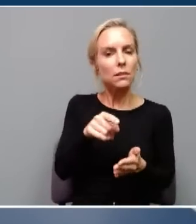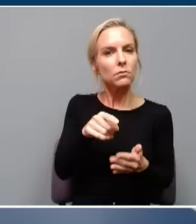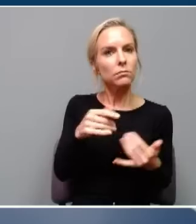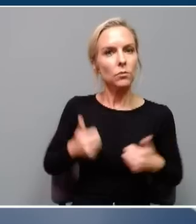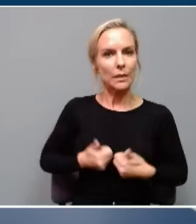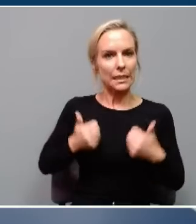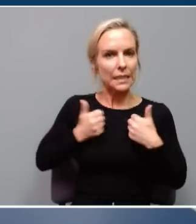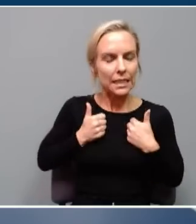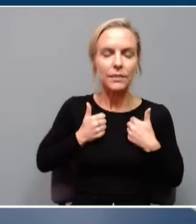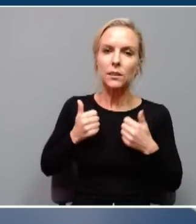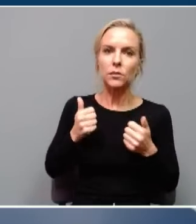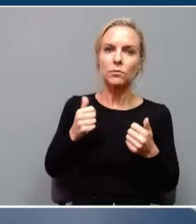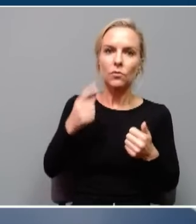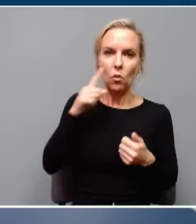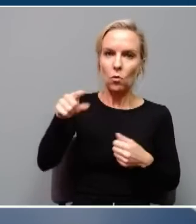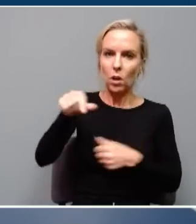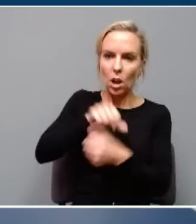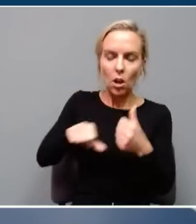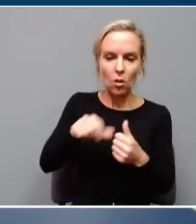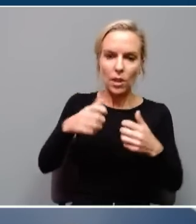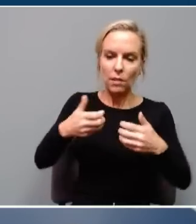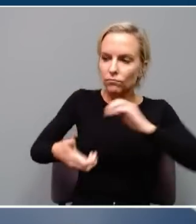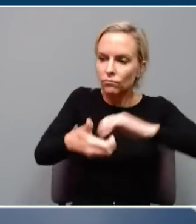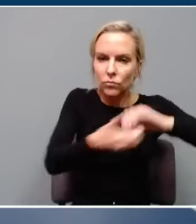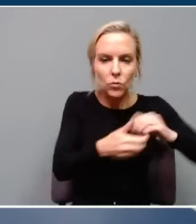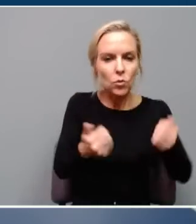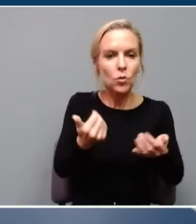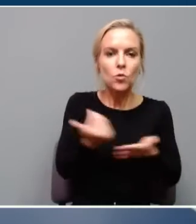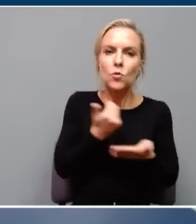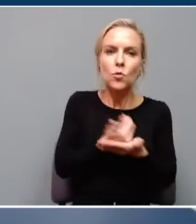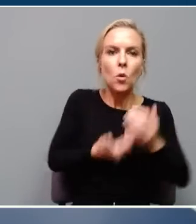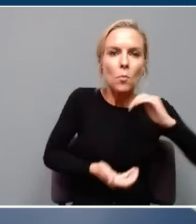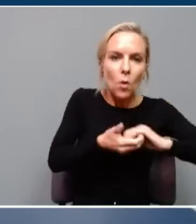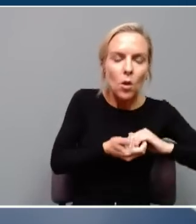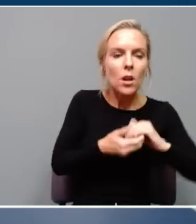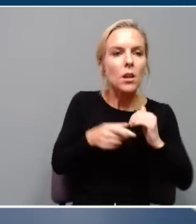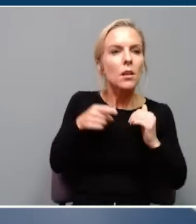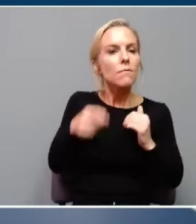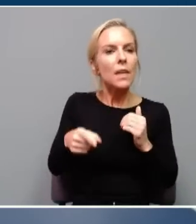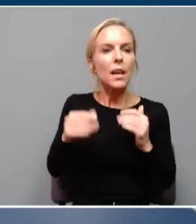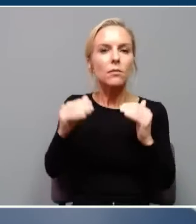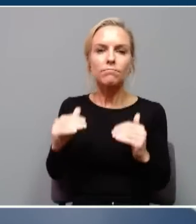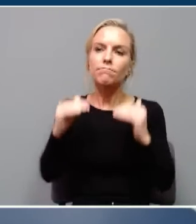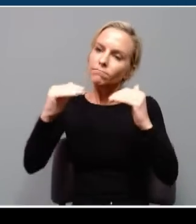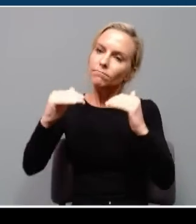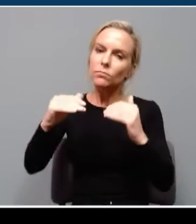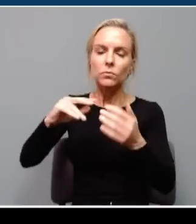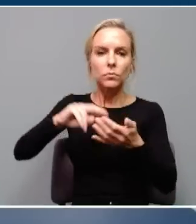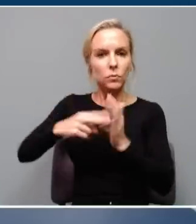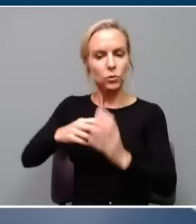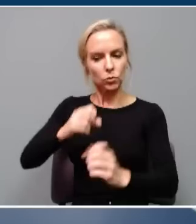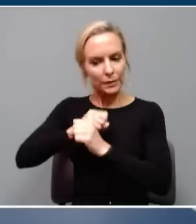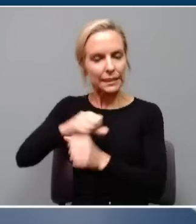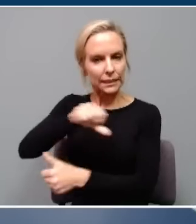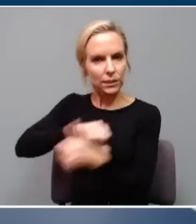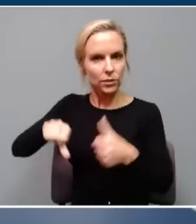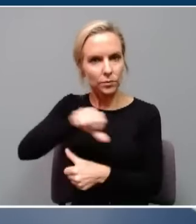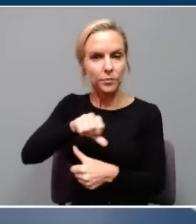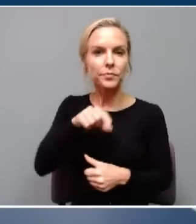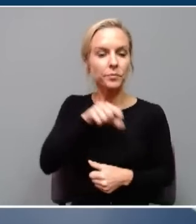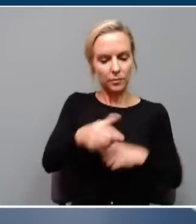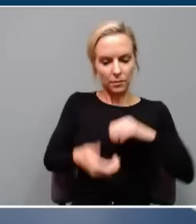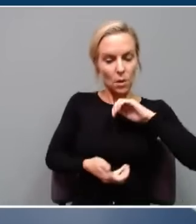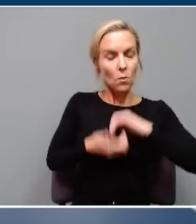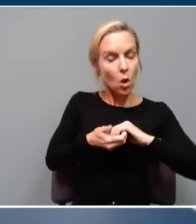partnerships, being willing to try new things if it means ultimately better protecting each other. This is a partnership